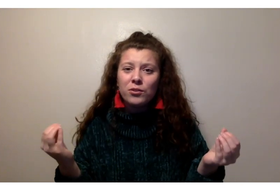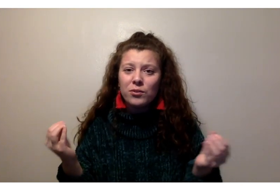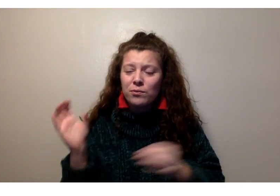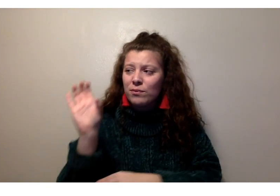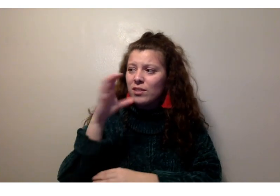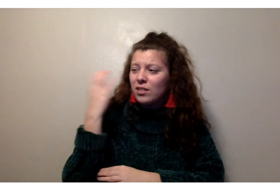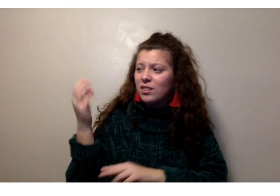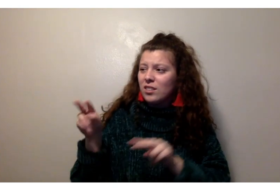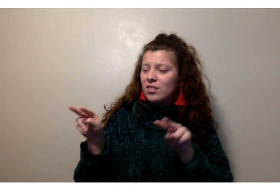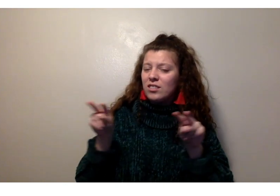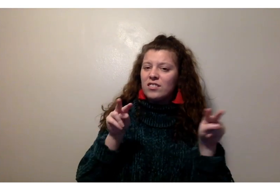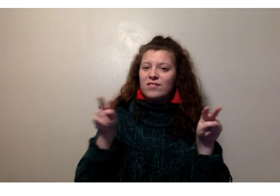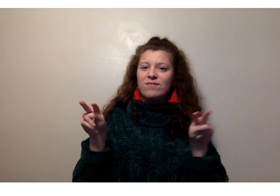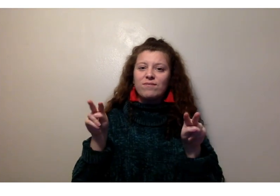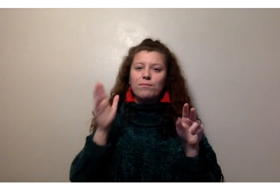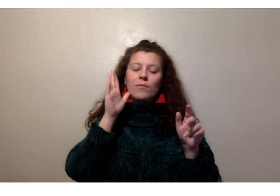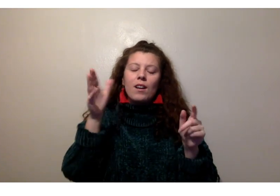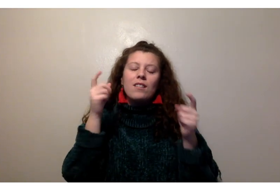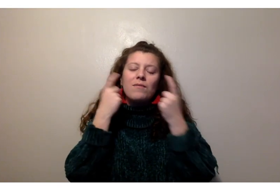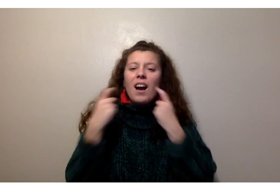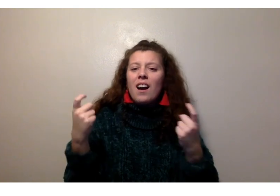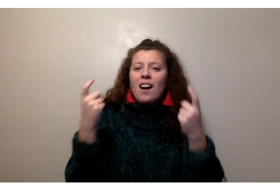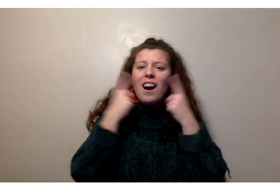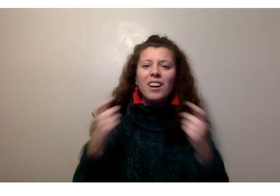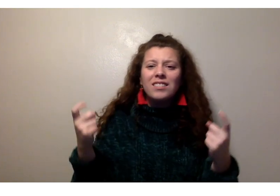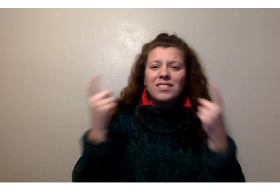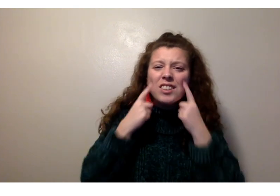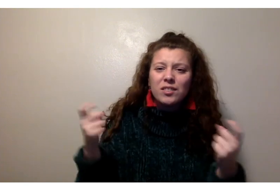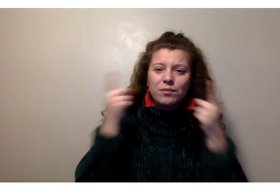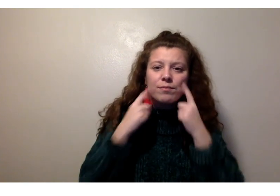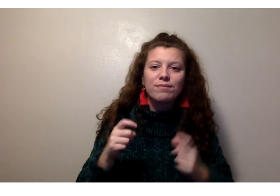will all cry boo-hoo.